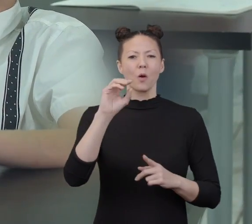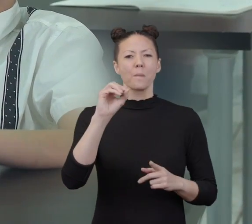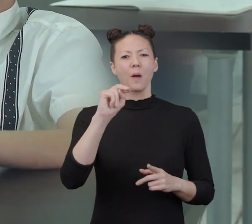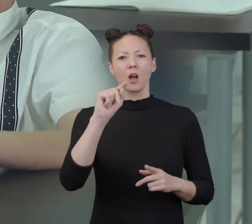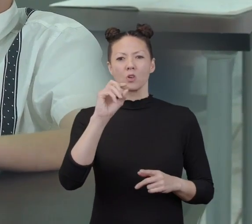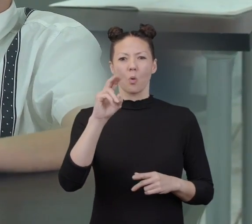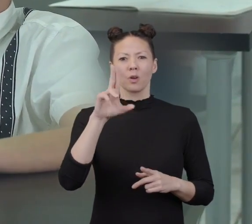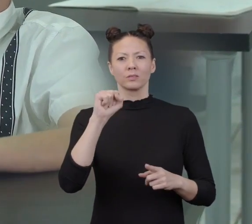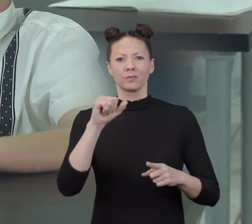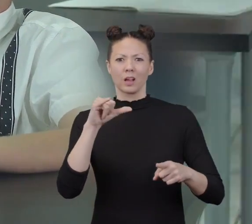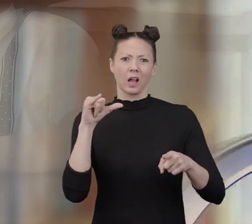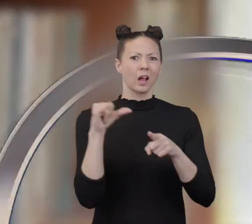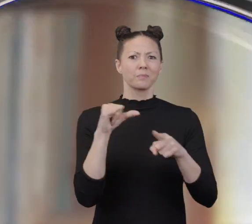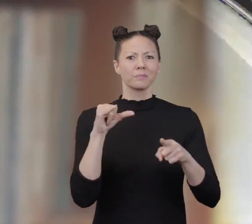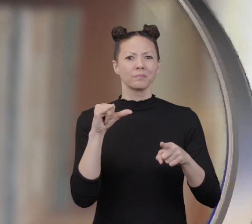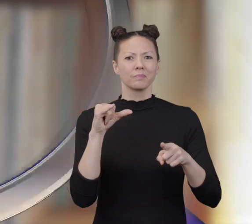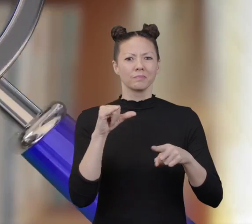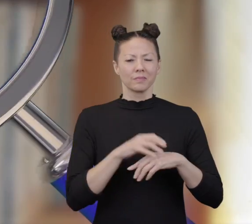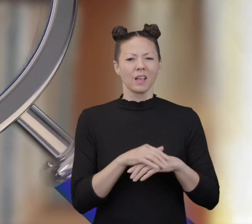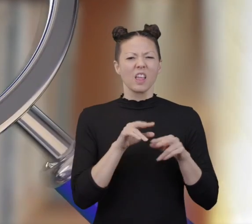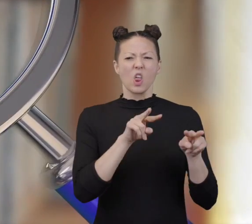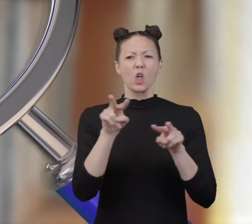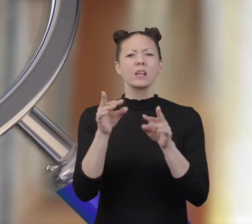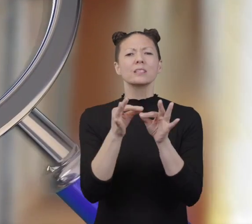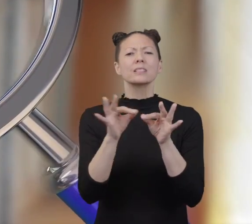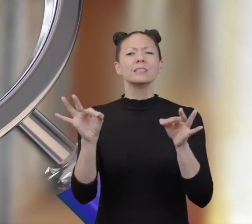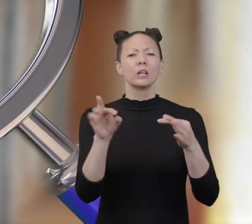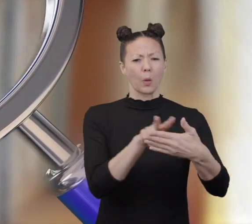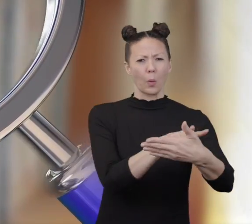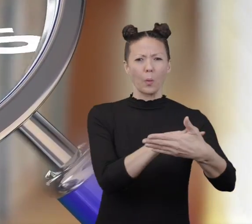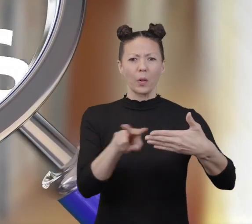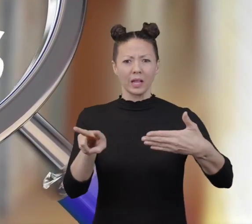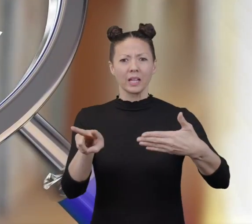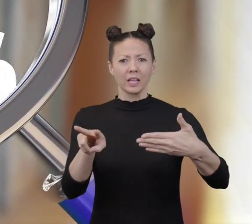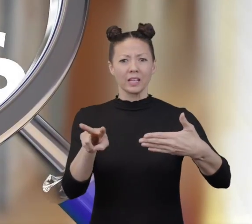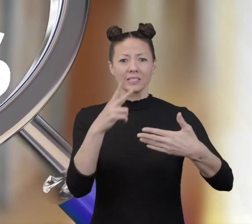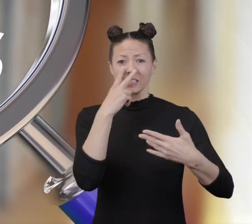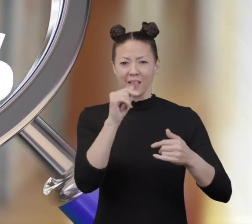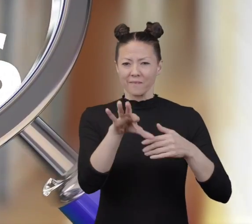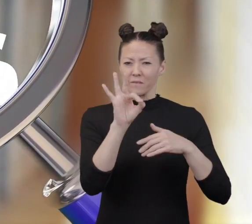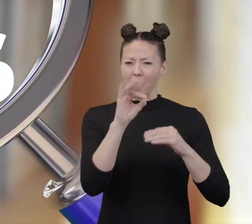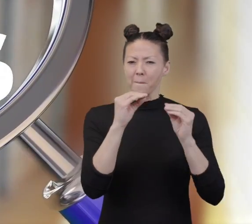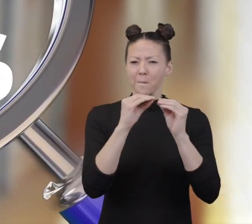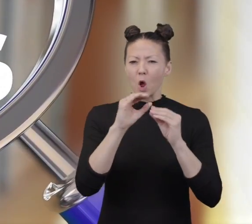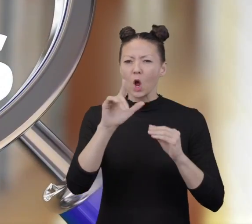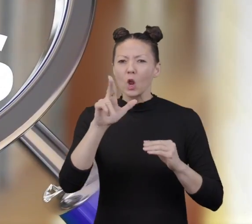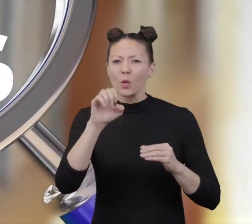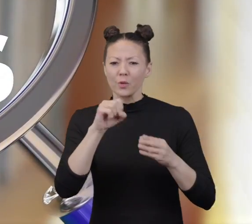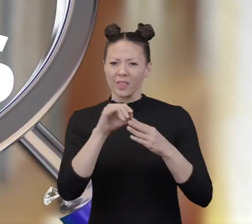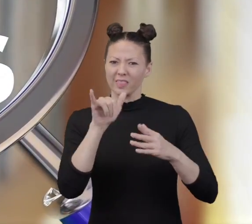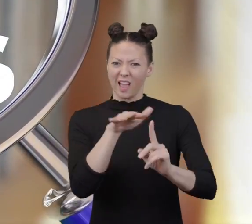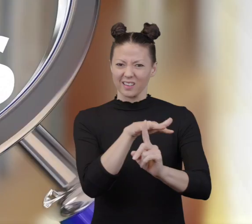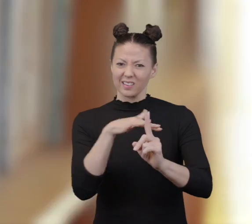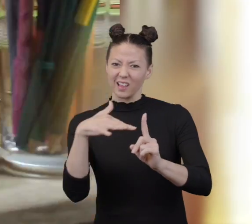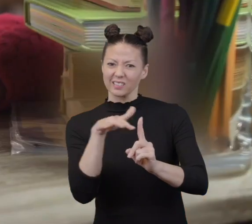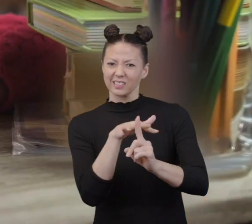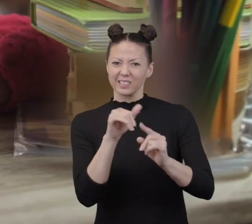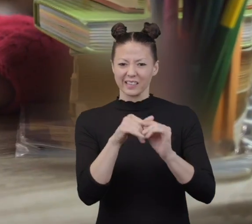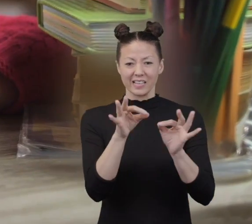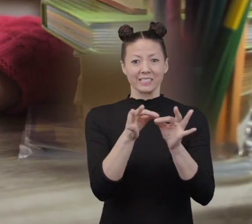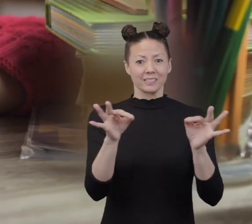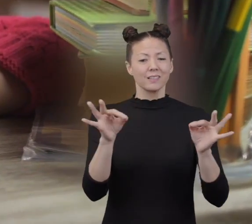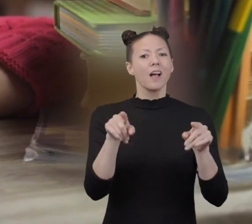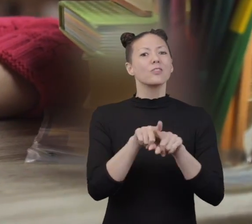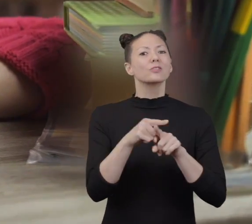monotonous could mean. Let's keep reading that sentence and see if we can find some more context clues. The